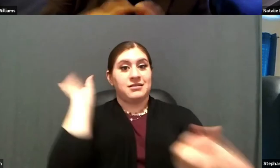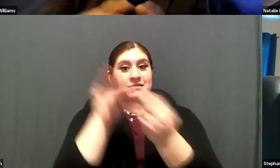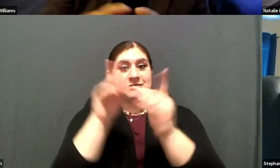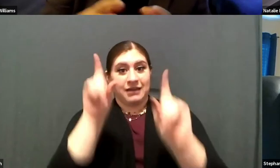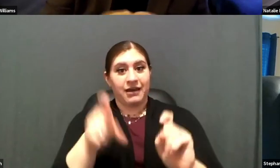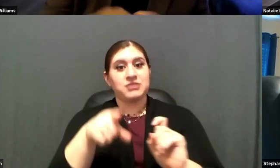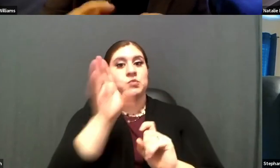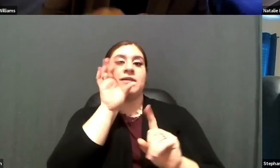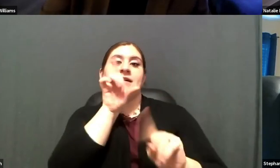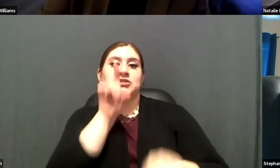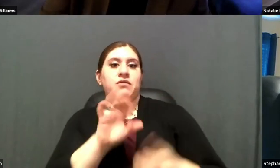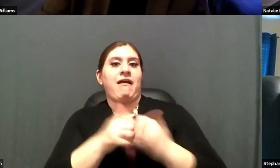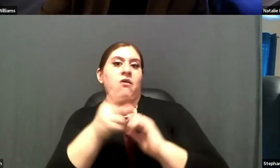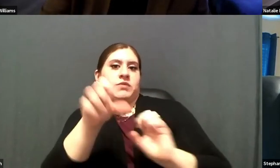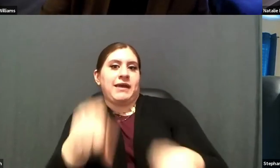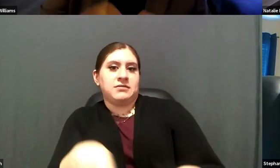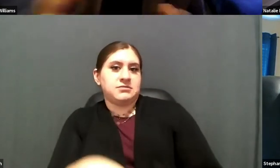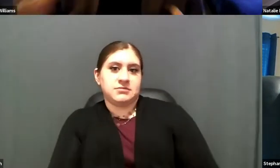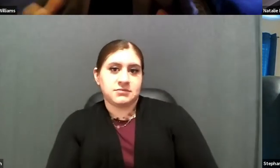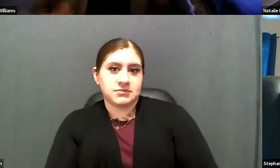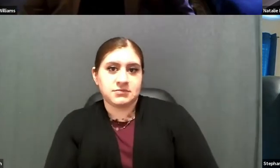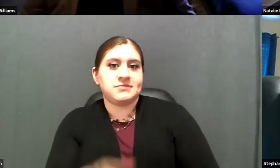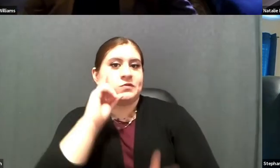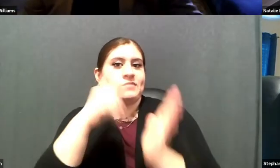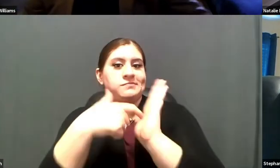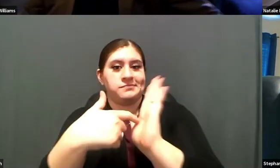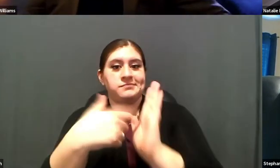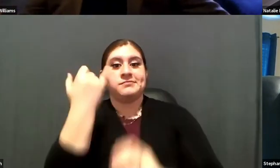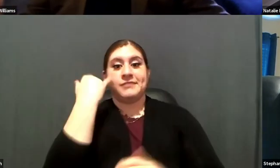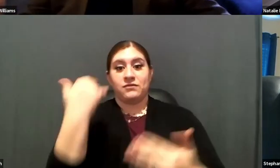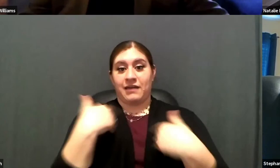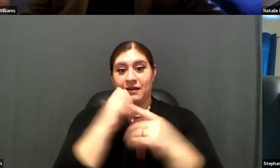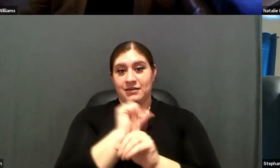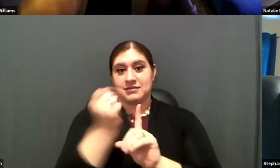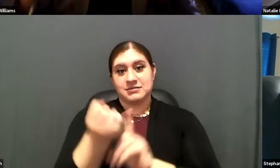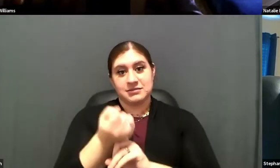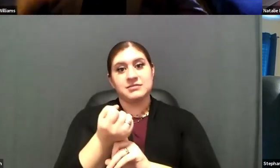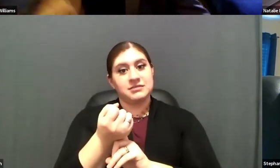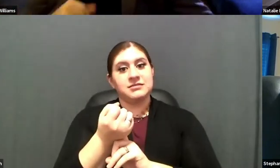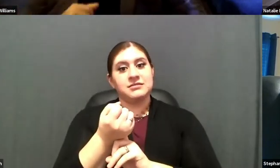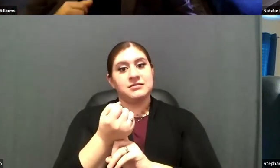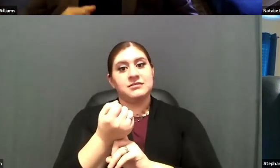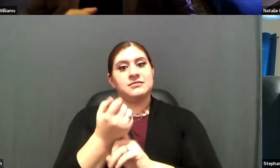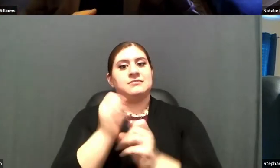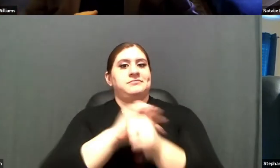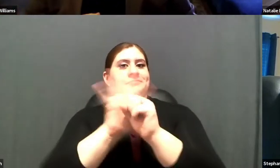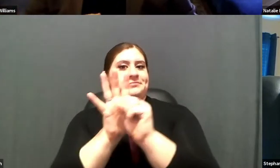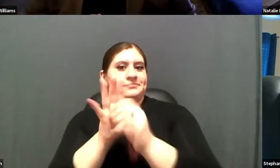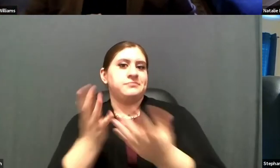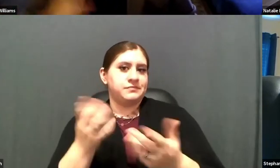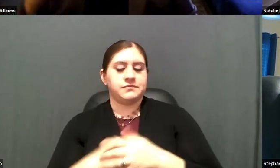you answer it how you can answer it. For example, if I had a situation, for something dealing with COVID-19, for